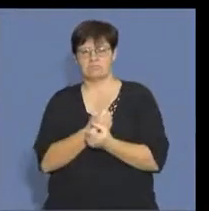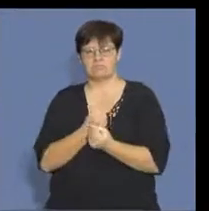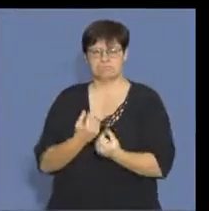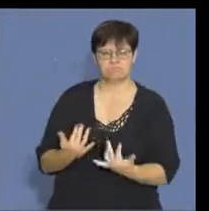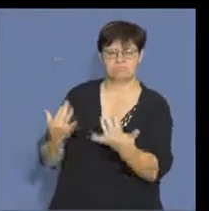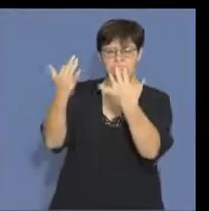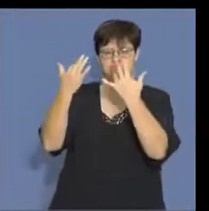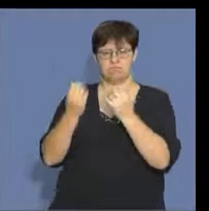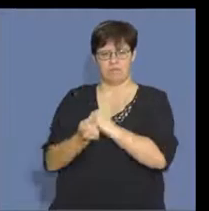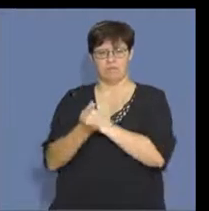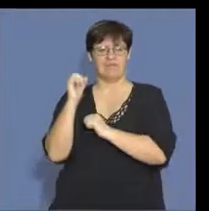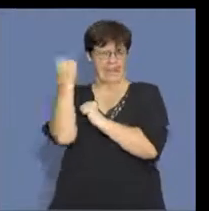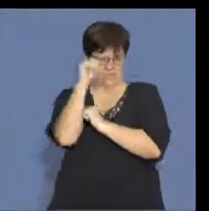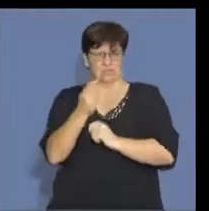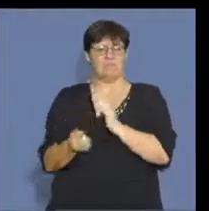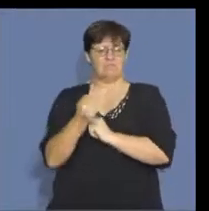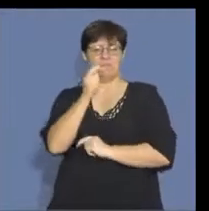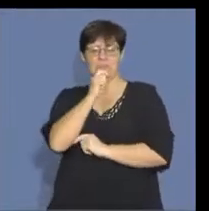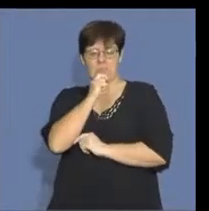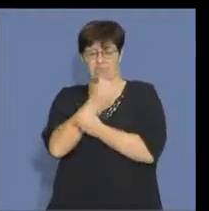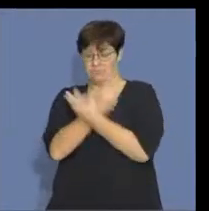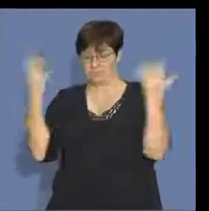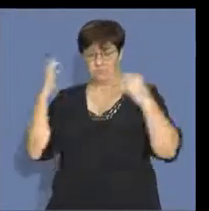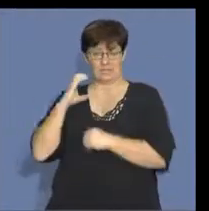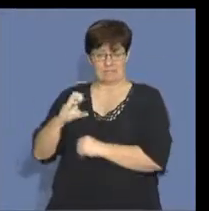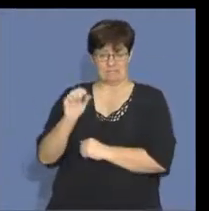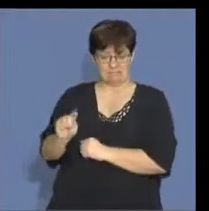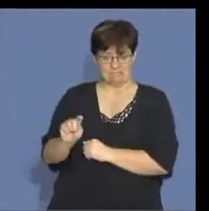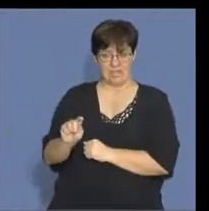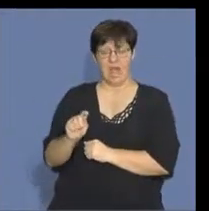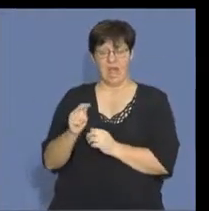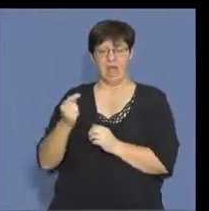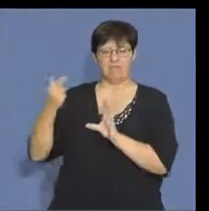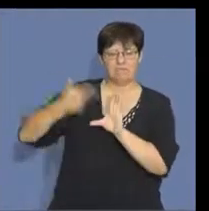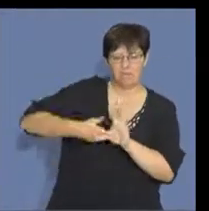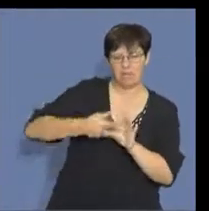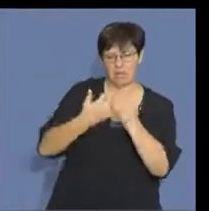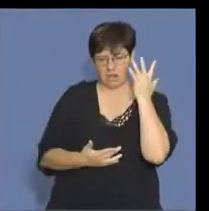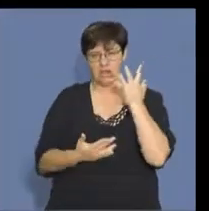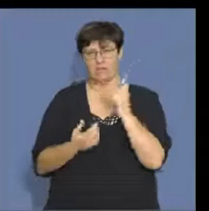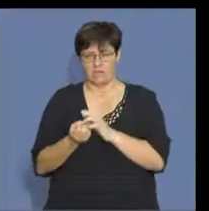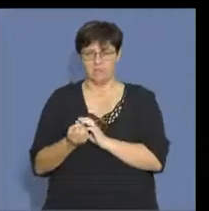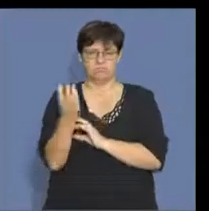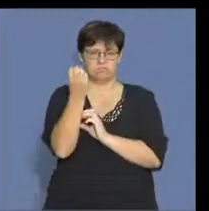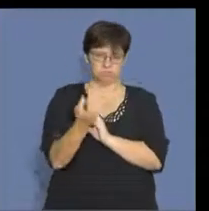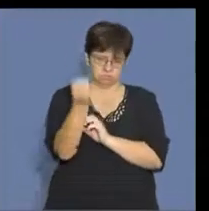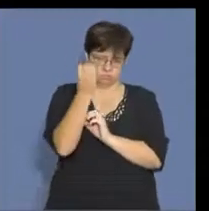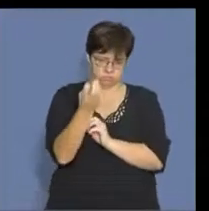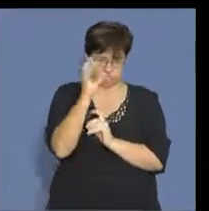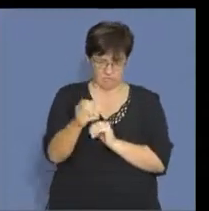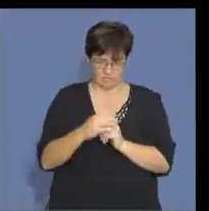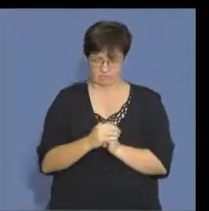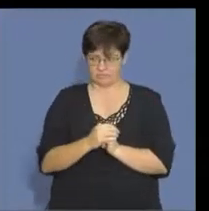where industries use a lot of carbon and carbon fuels and produce a lot of emissions. We're looking at